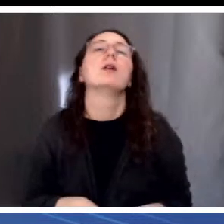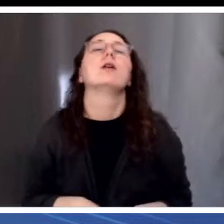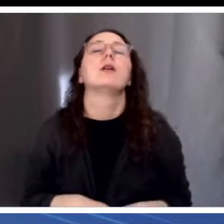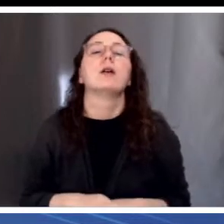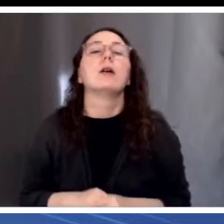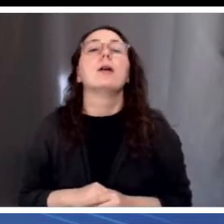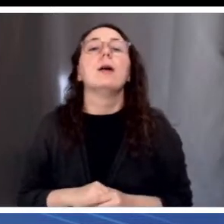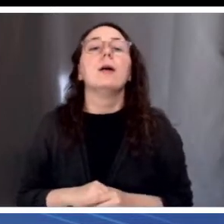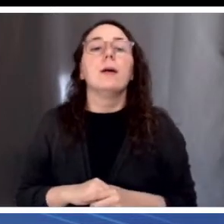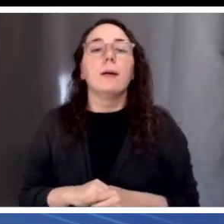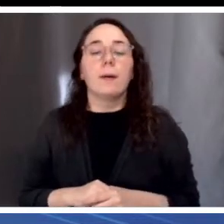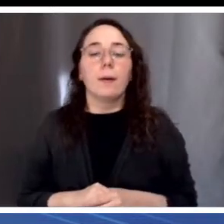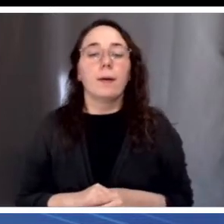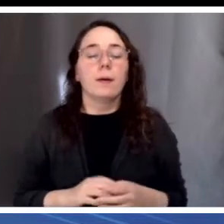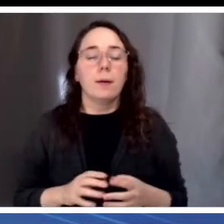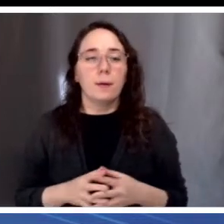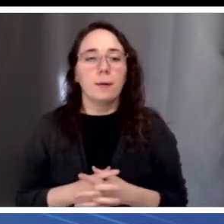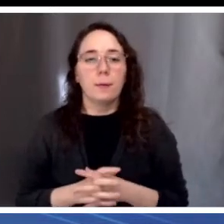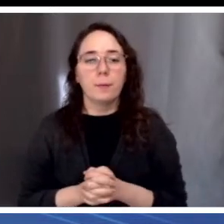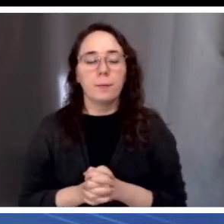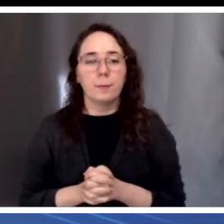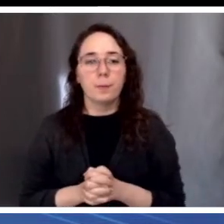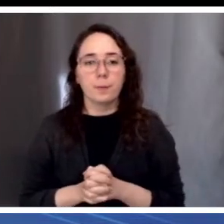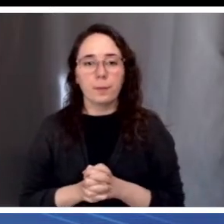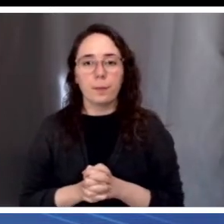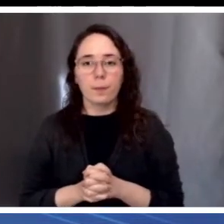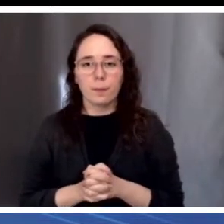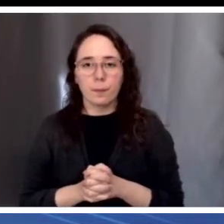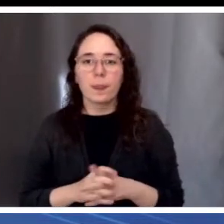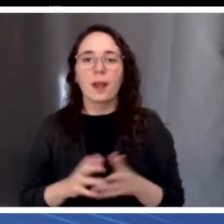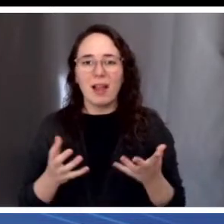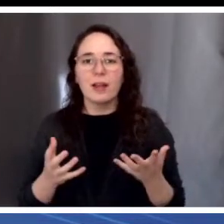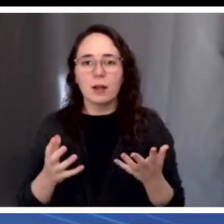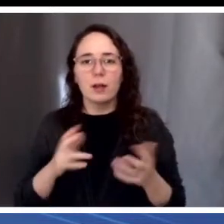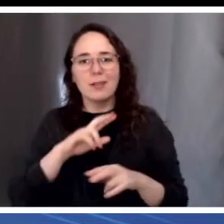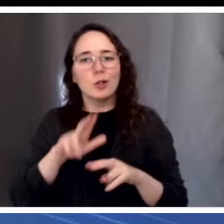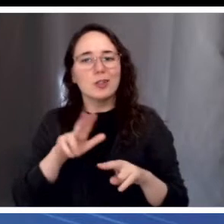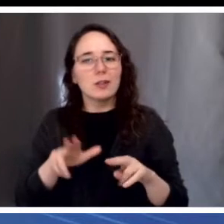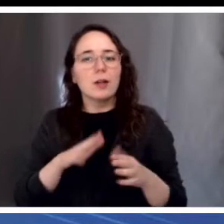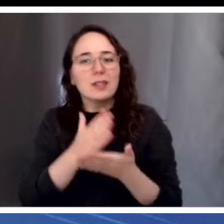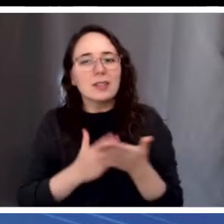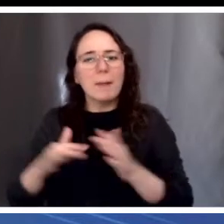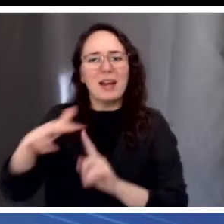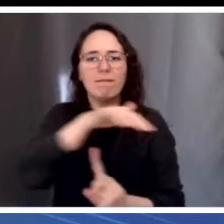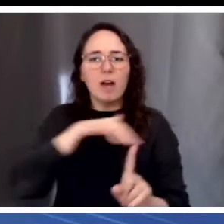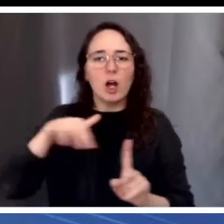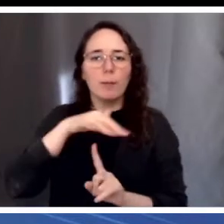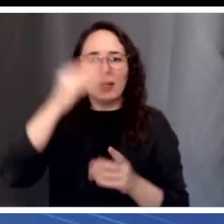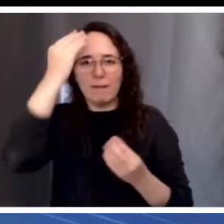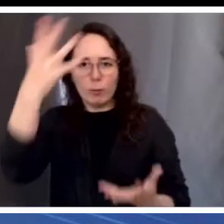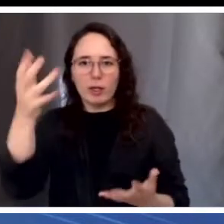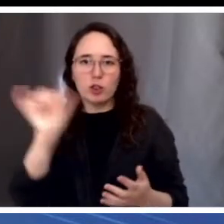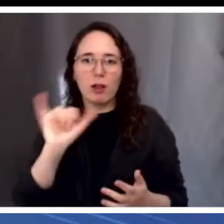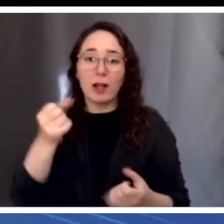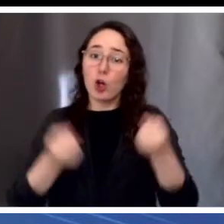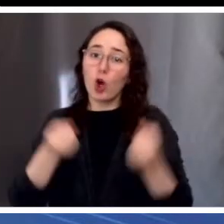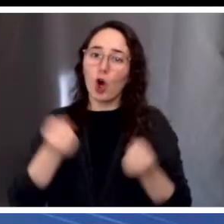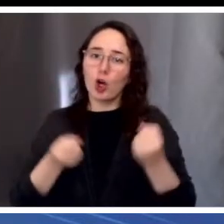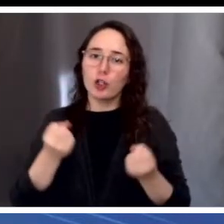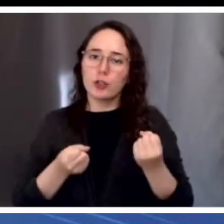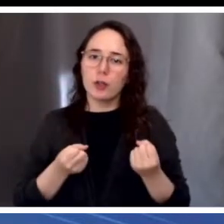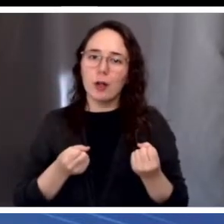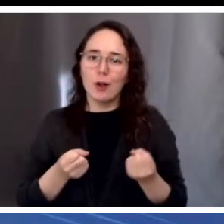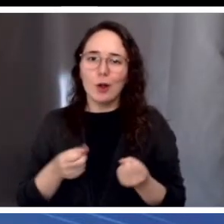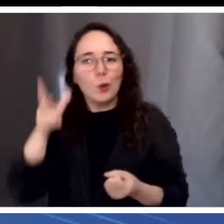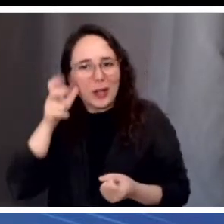anyone is going to hear, they're going to hear cars, for example, when you're talking about, oh, cars racing. So, you know, they're intuitively